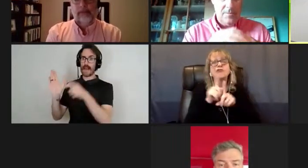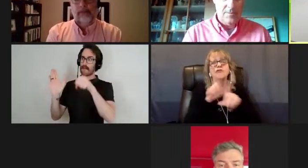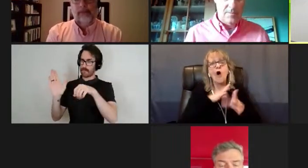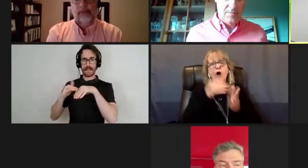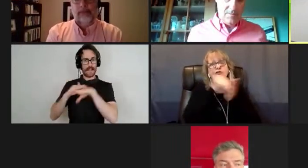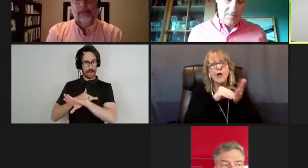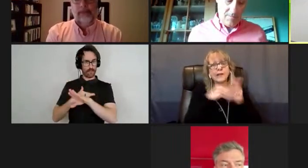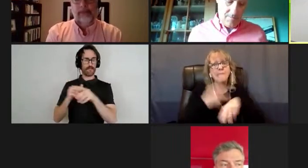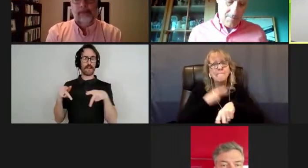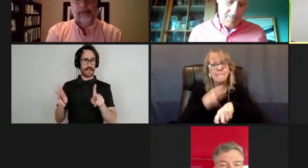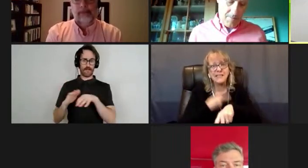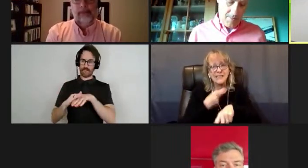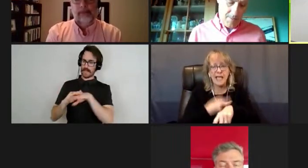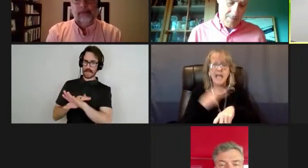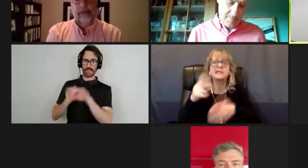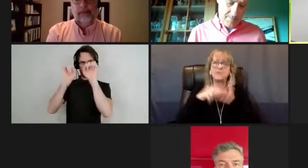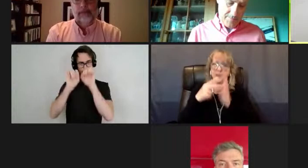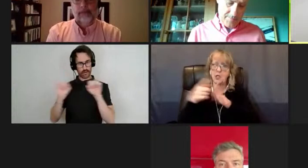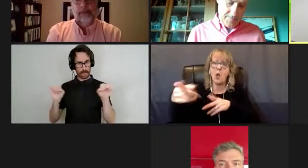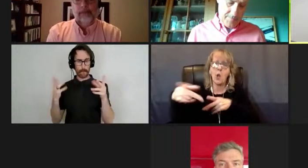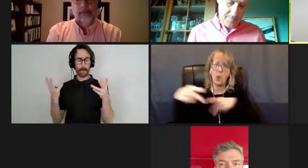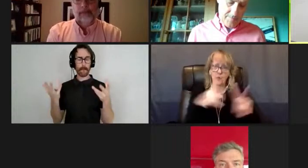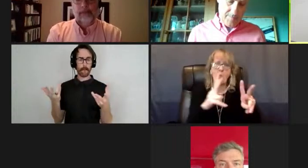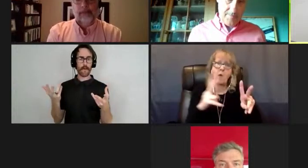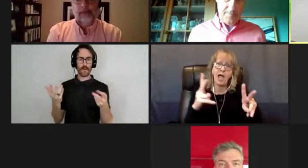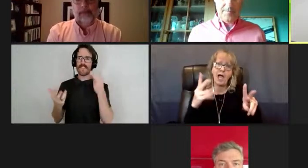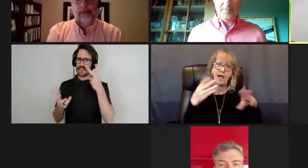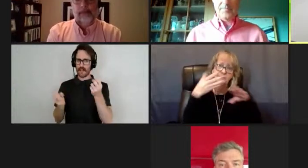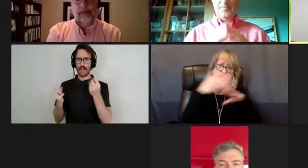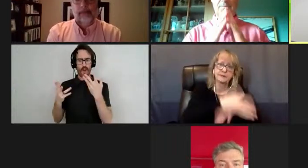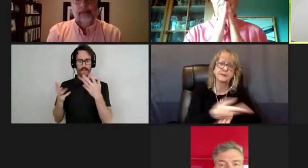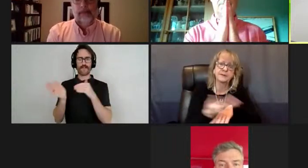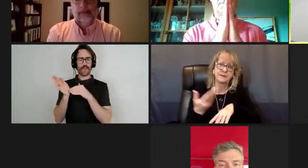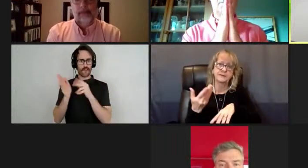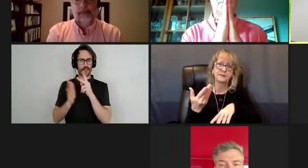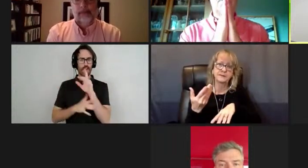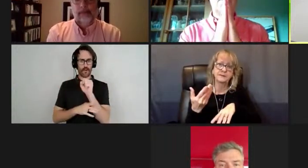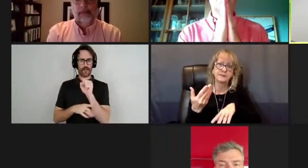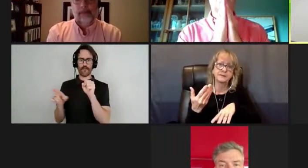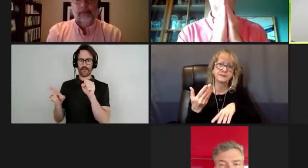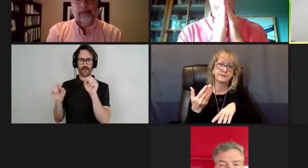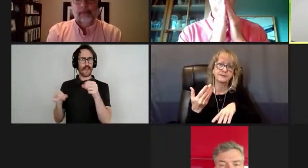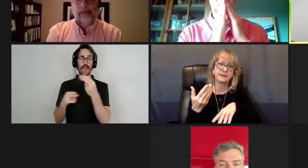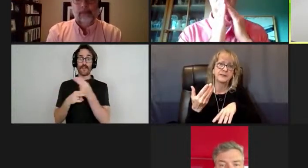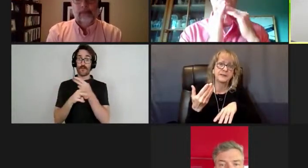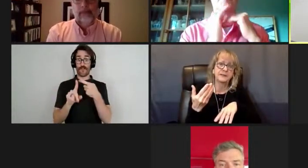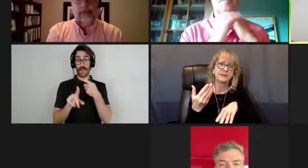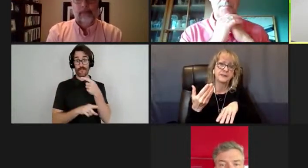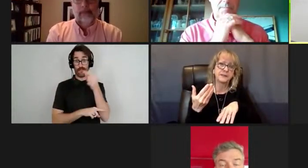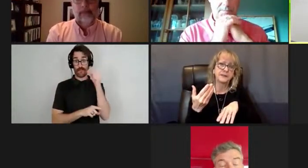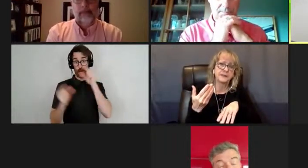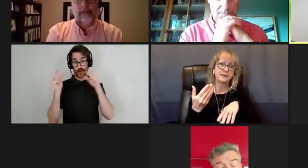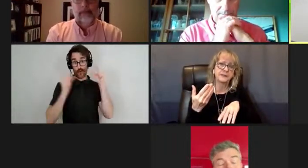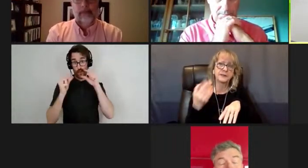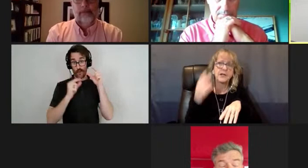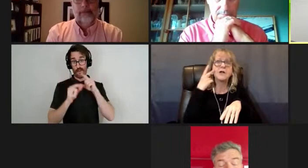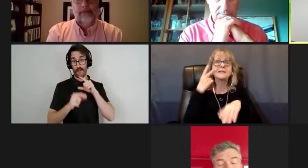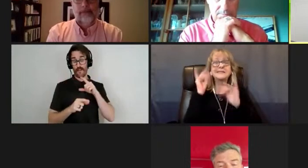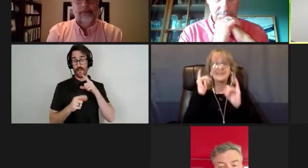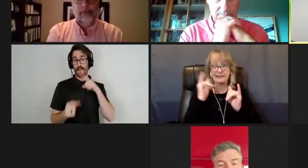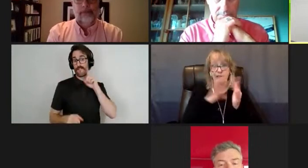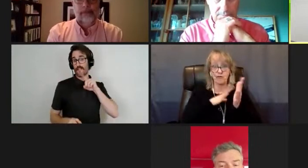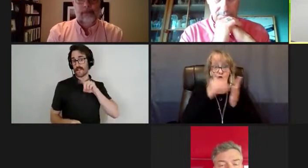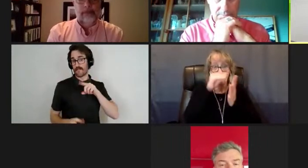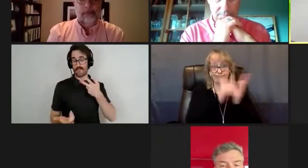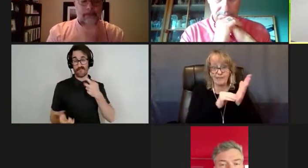seeing, you know, a plethora of doctor's notes that one can get from Google. So there's questions being raised